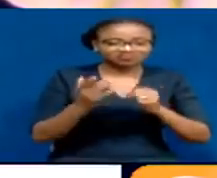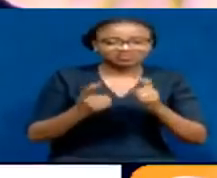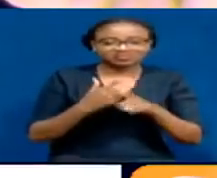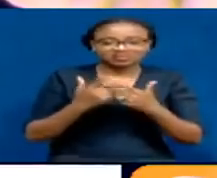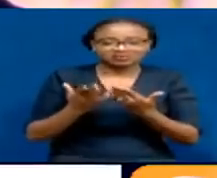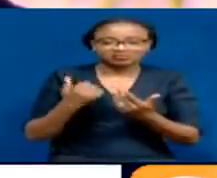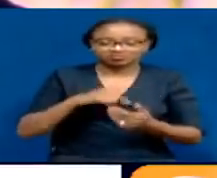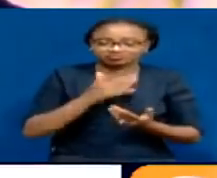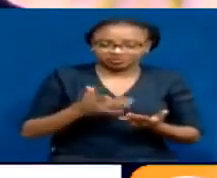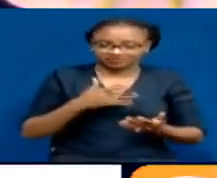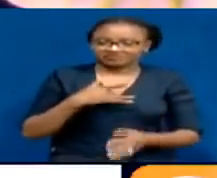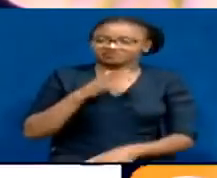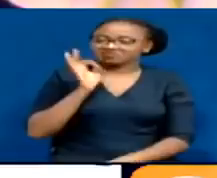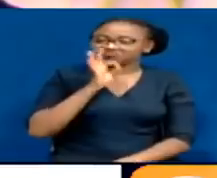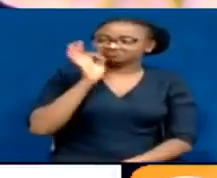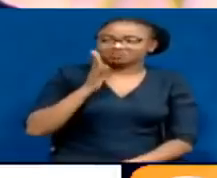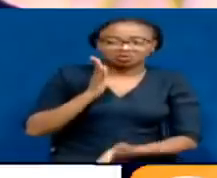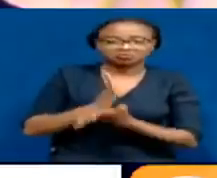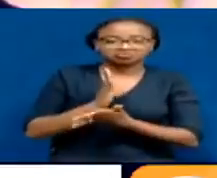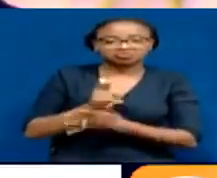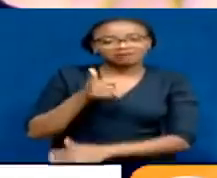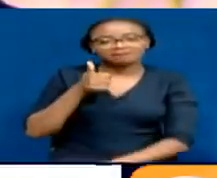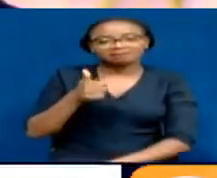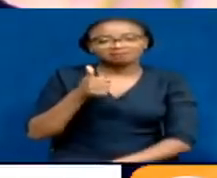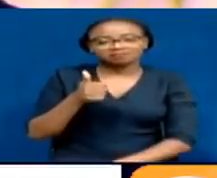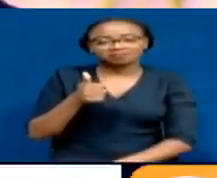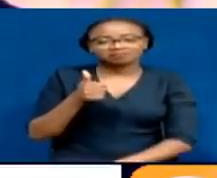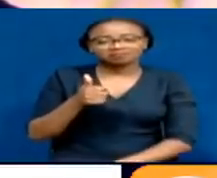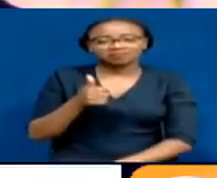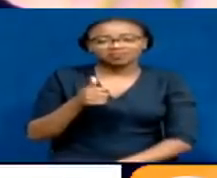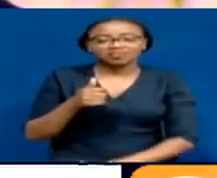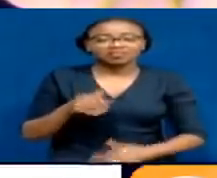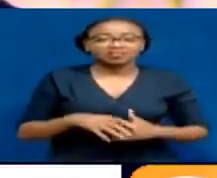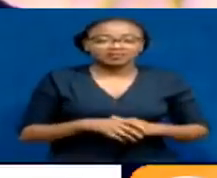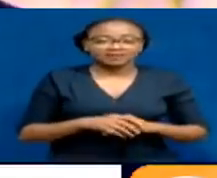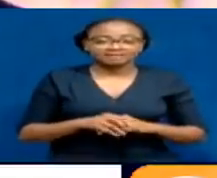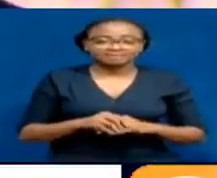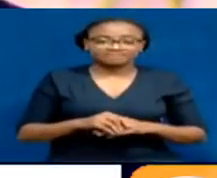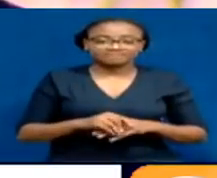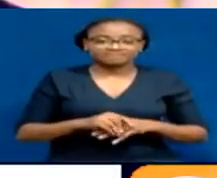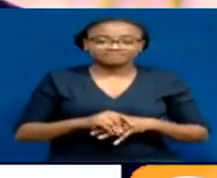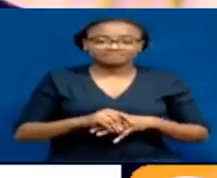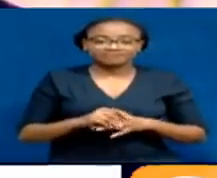the assurance to enable those people like me who fled the country in fear of their lives,